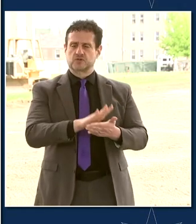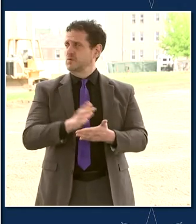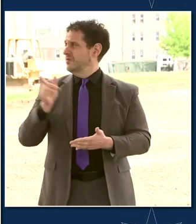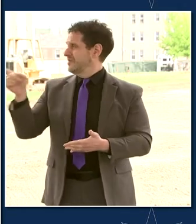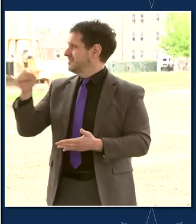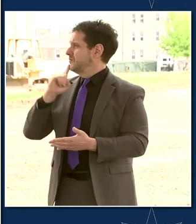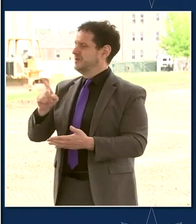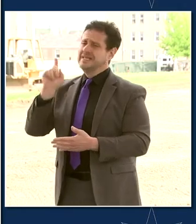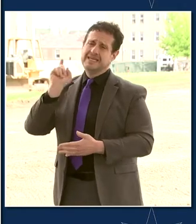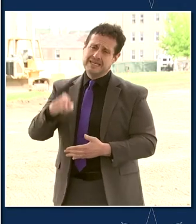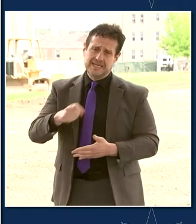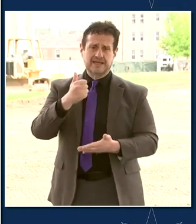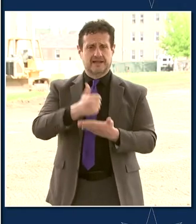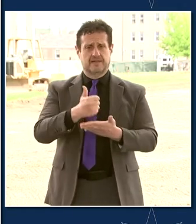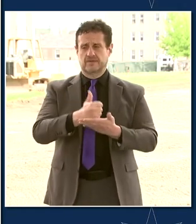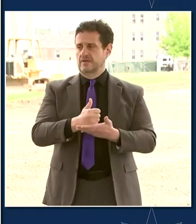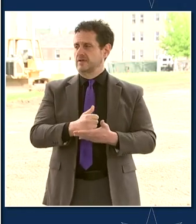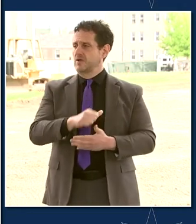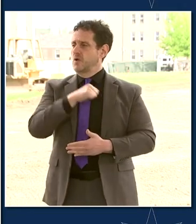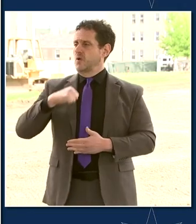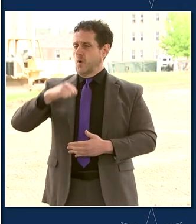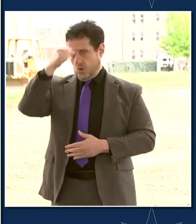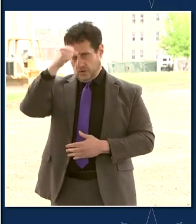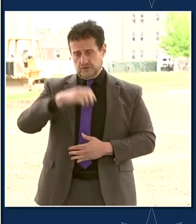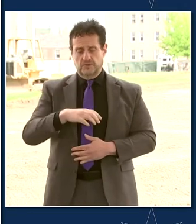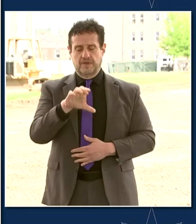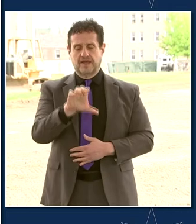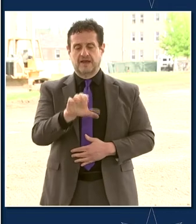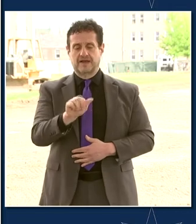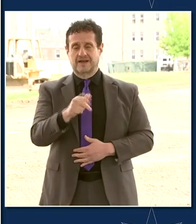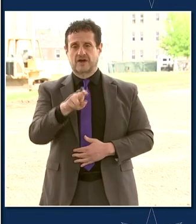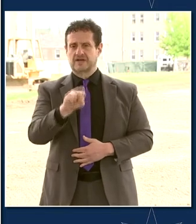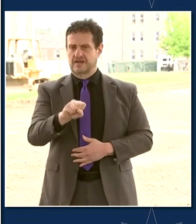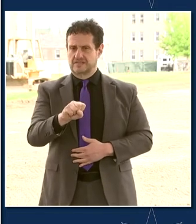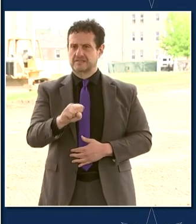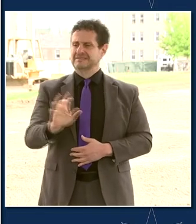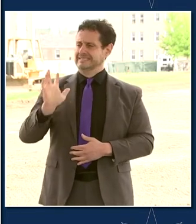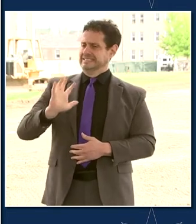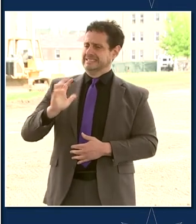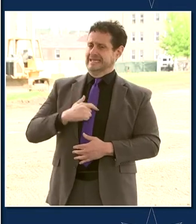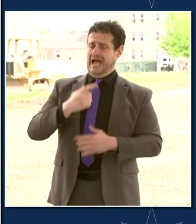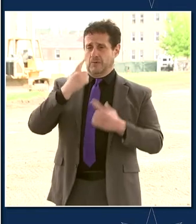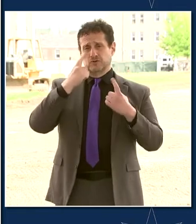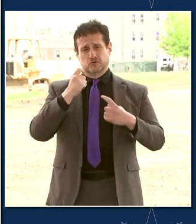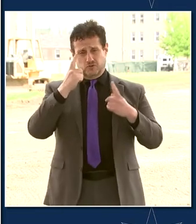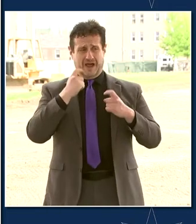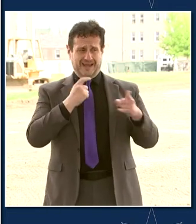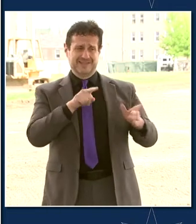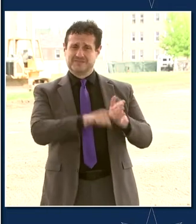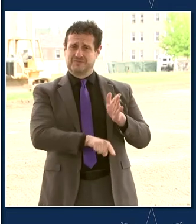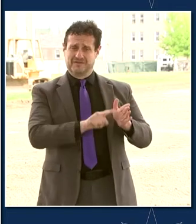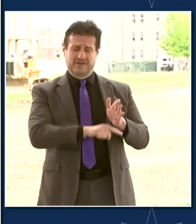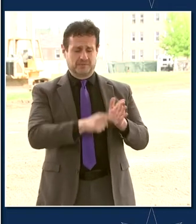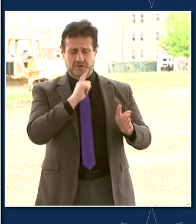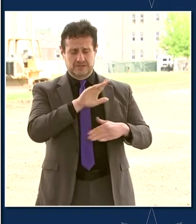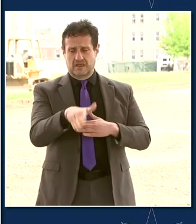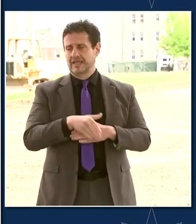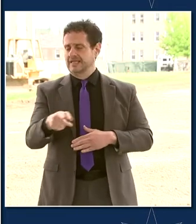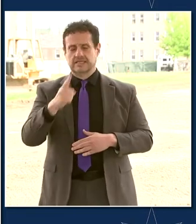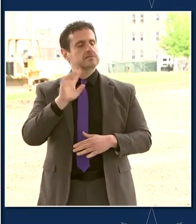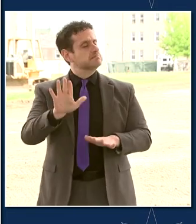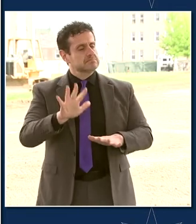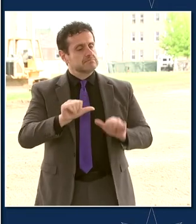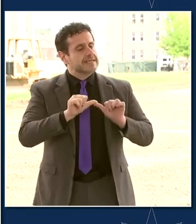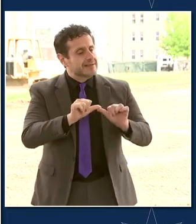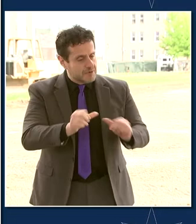it. Alderman Cardenas, who when I was crying over a bunch of things in Springfield because it was late at night, who said, echale ganas, keep going, we